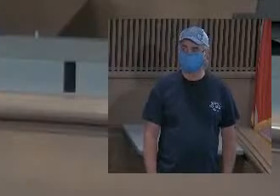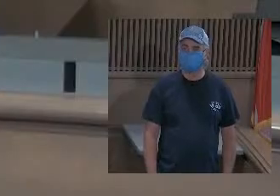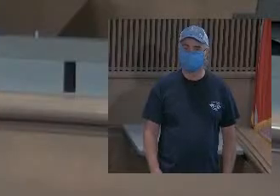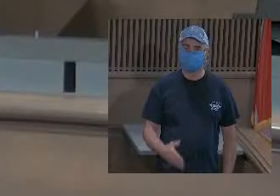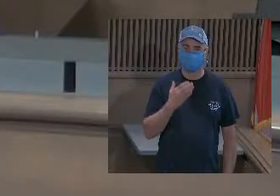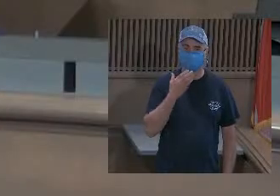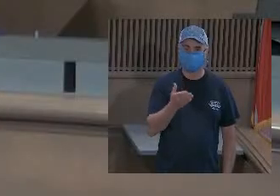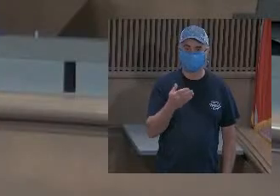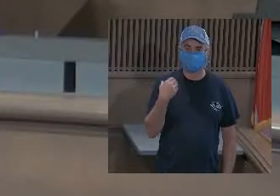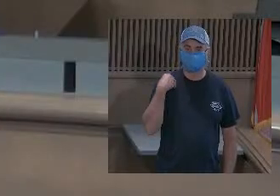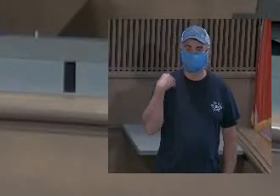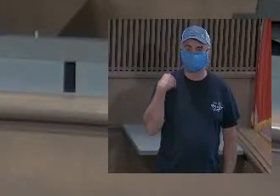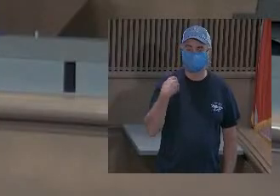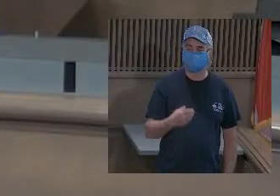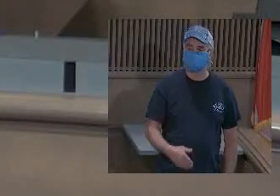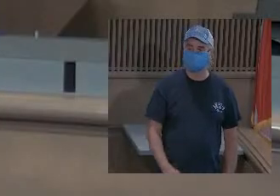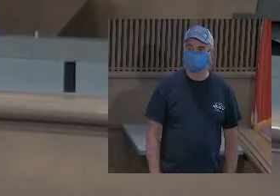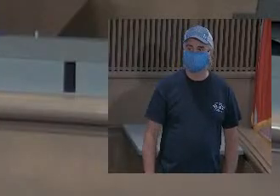Thank you, Chief.